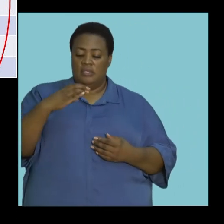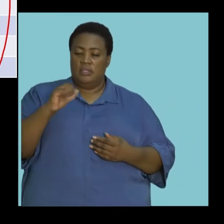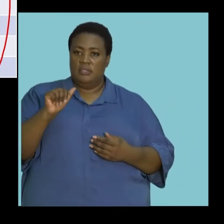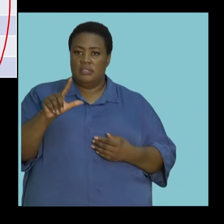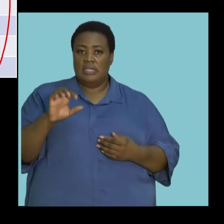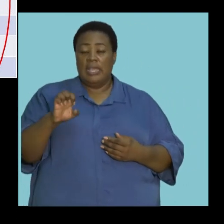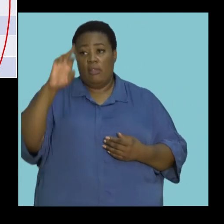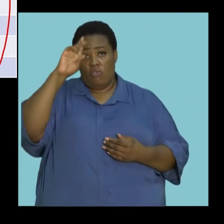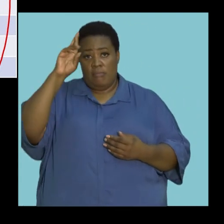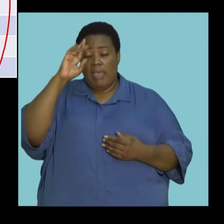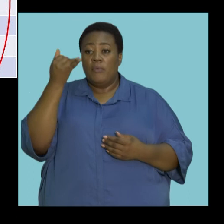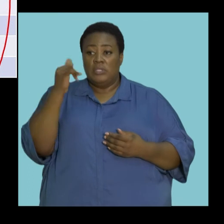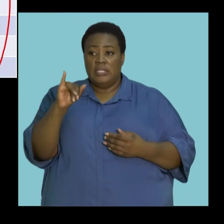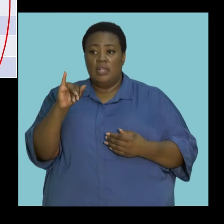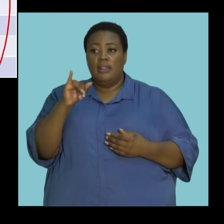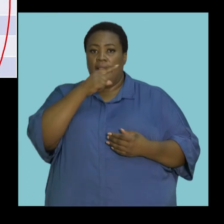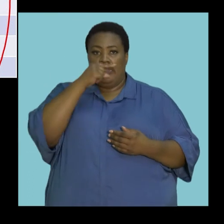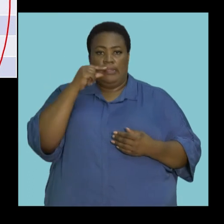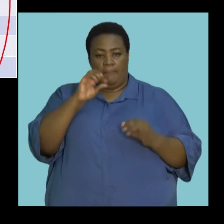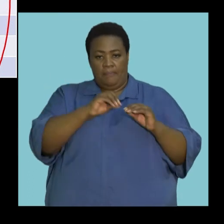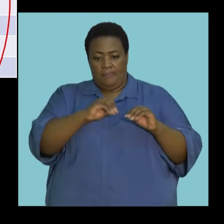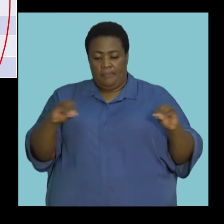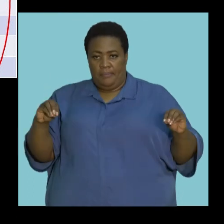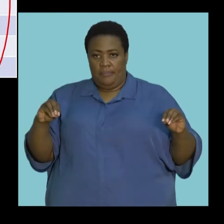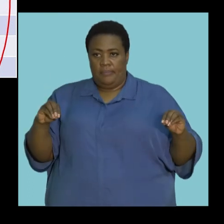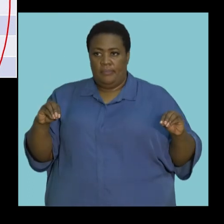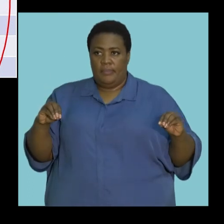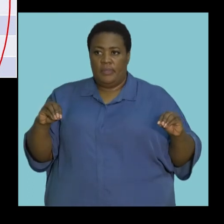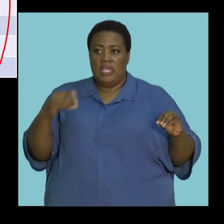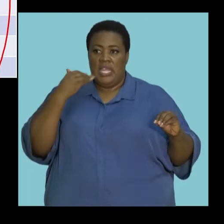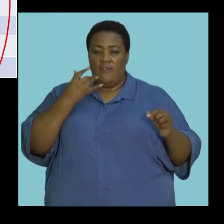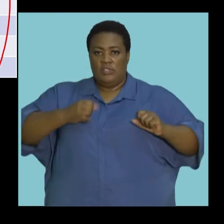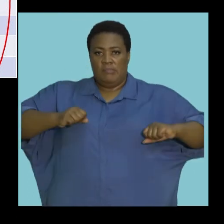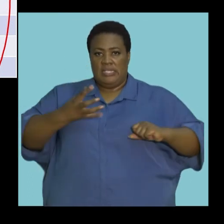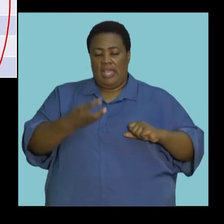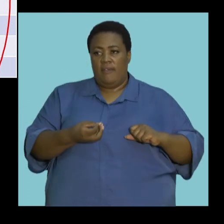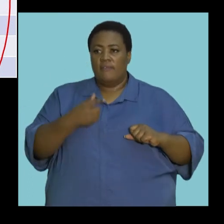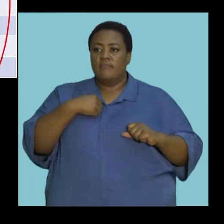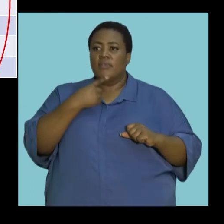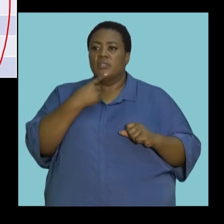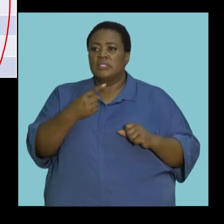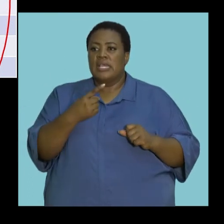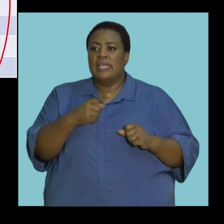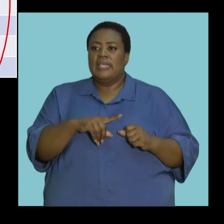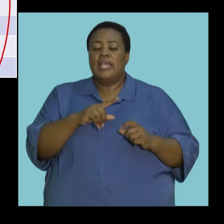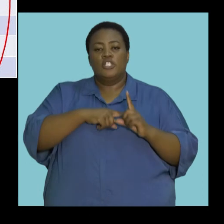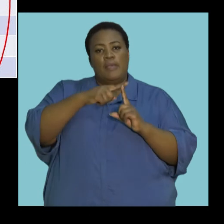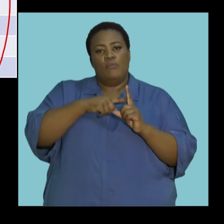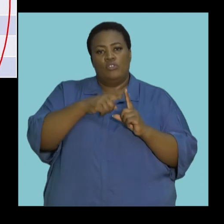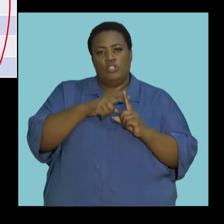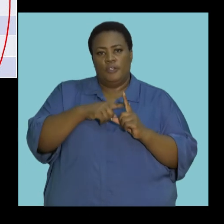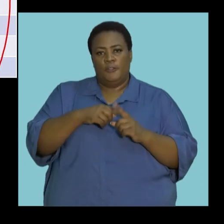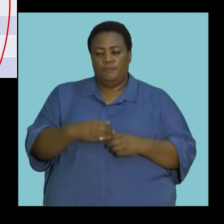That's correct. Remember that we've still got to label this. So this is going to be a label. If I had space on this, I would have put this